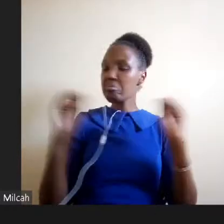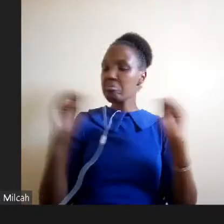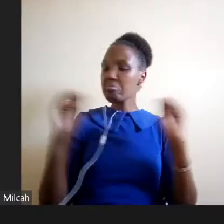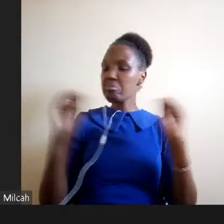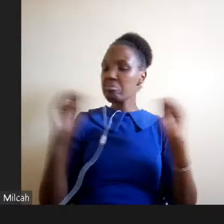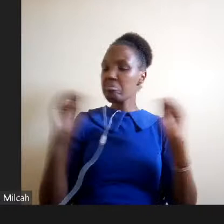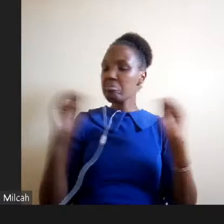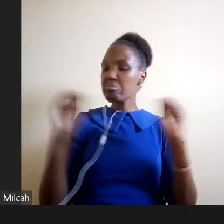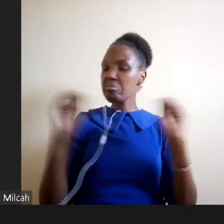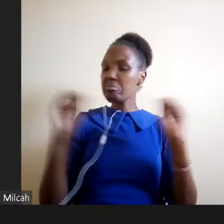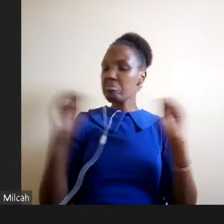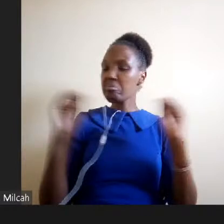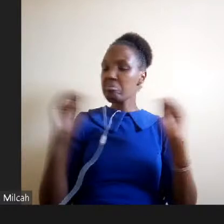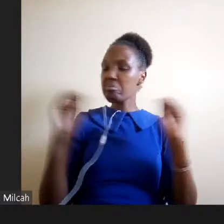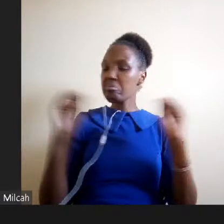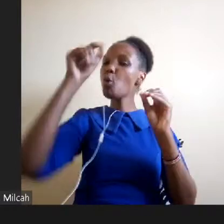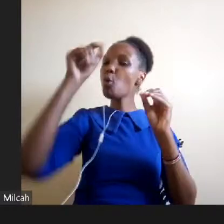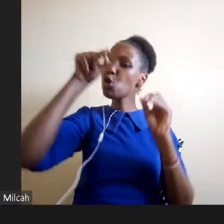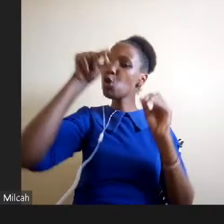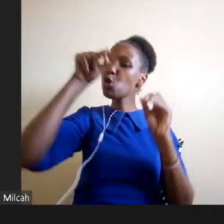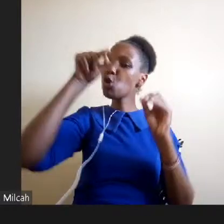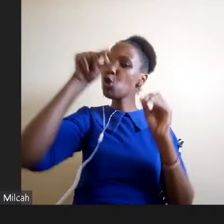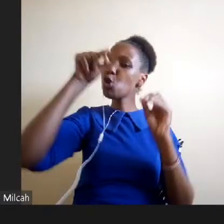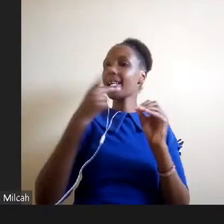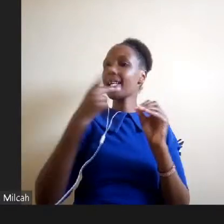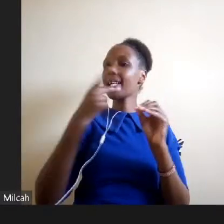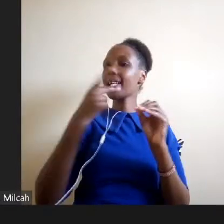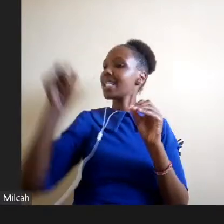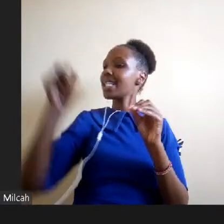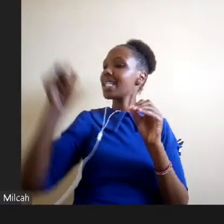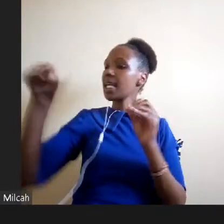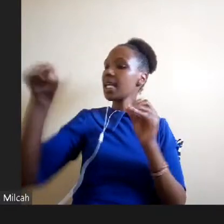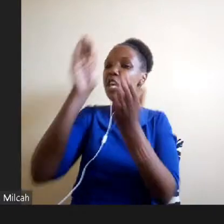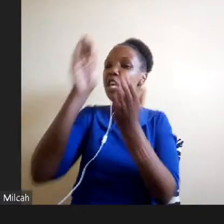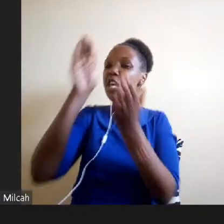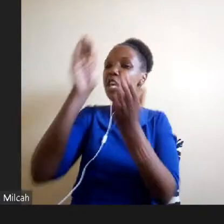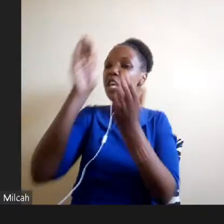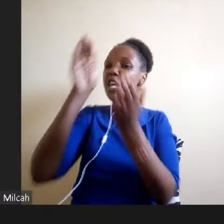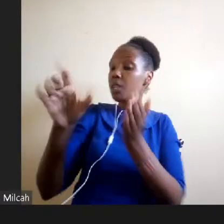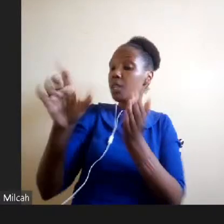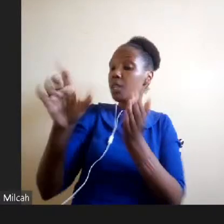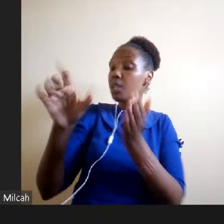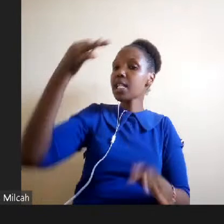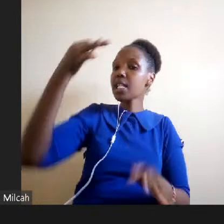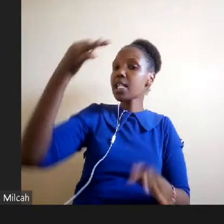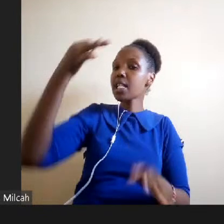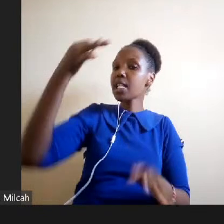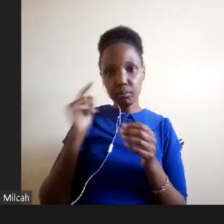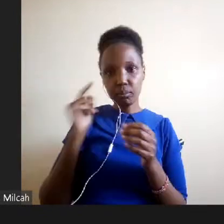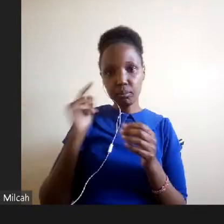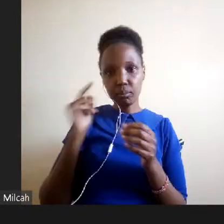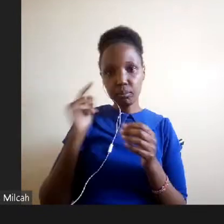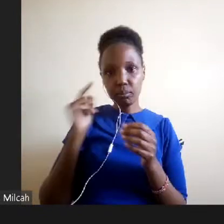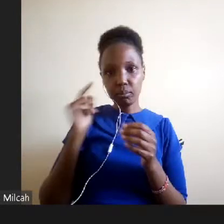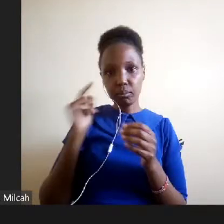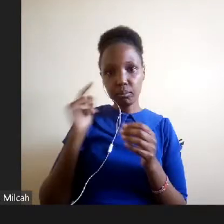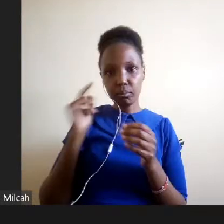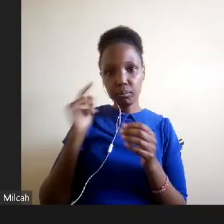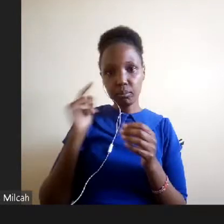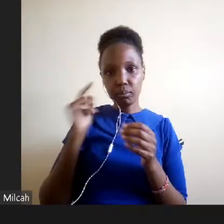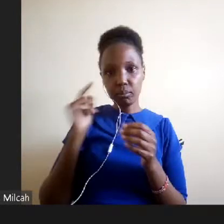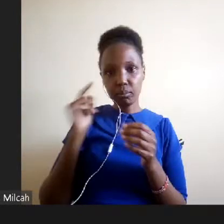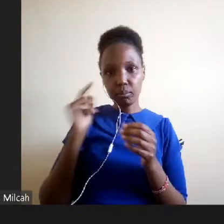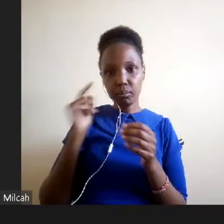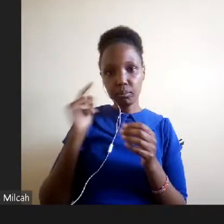on and on and on in terms of talking and engaging with people whom they might not know who they are. And so what can we actually look